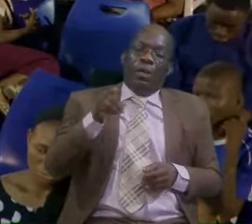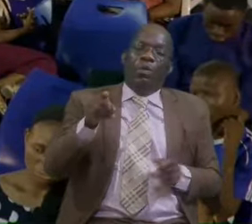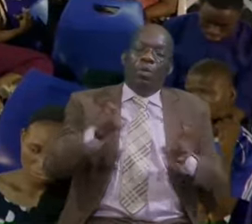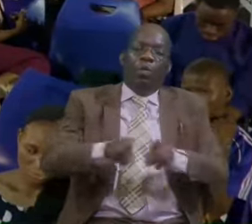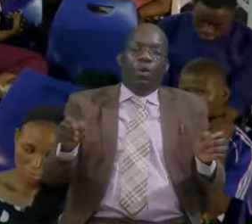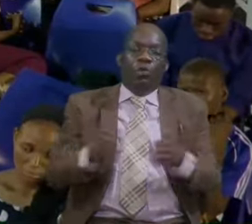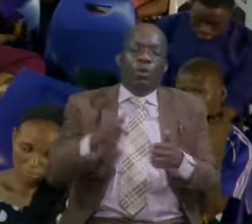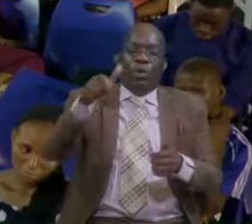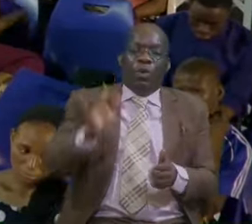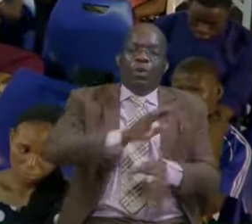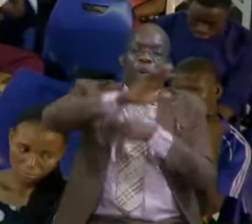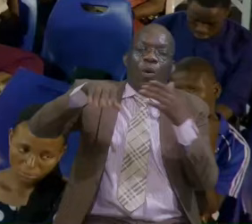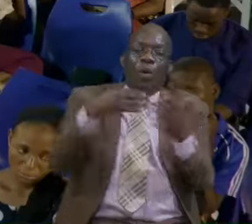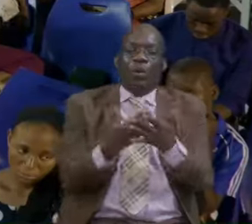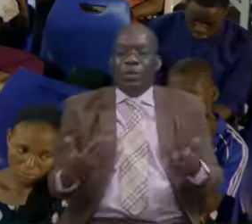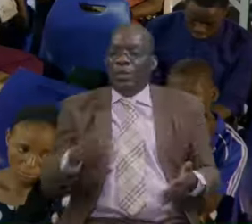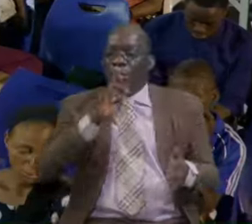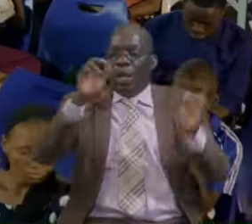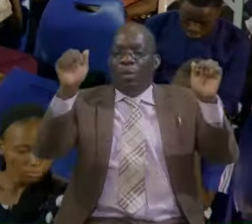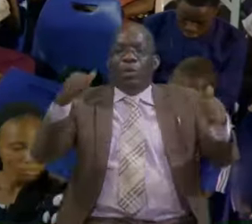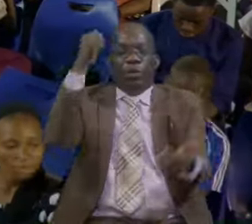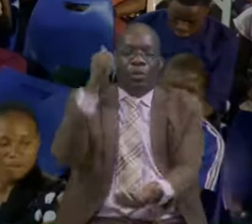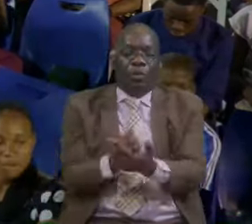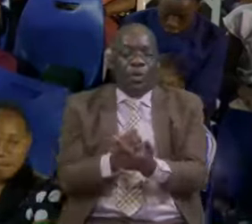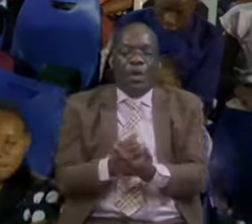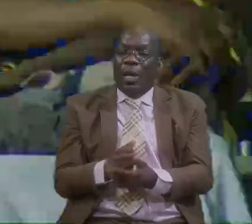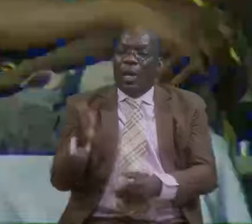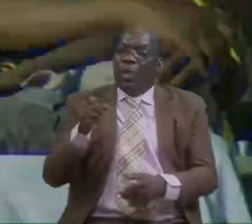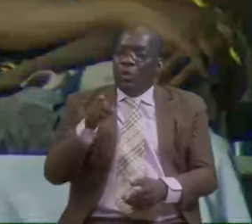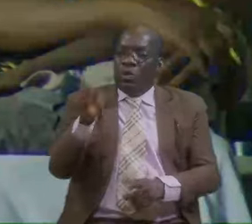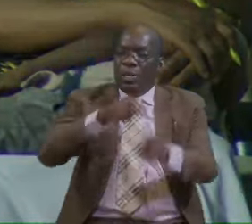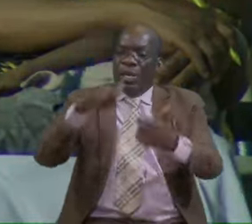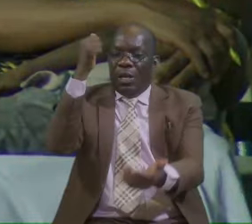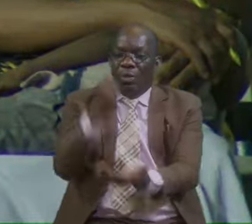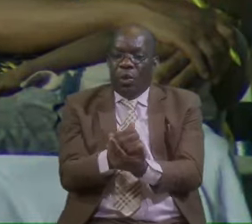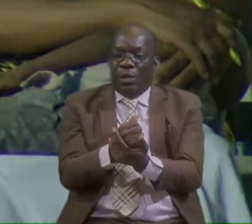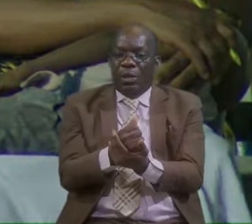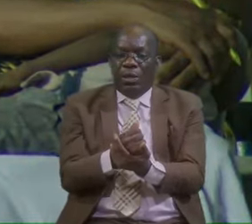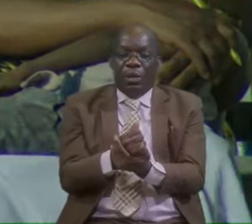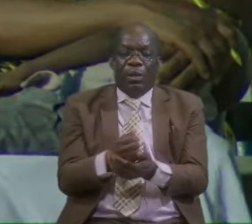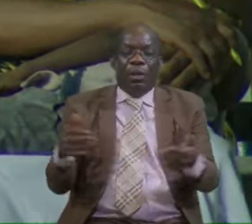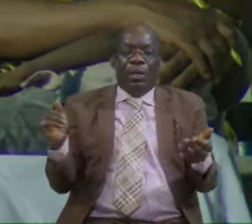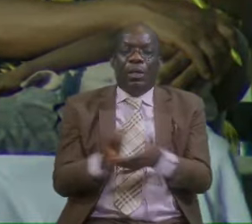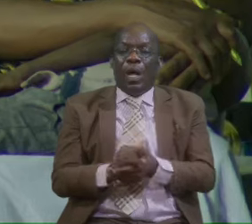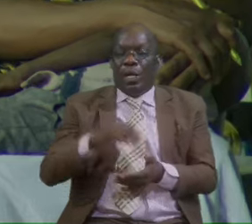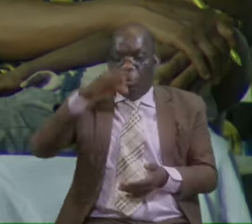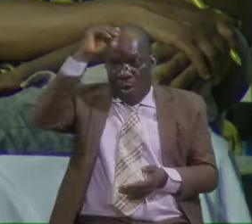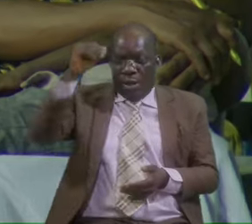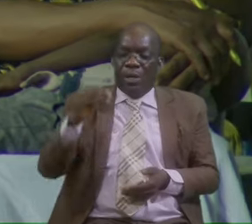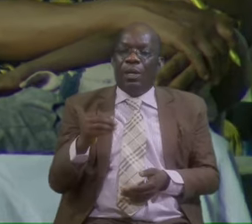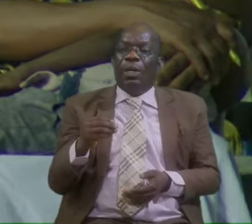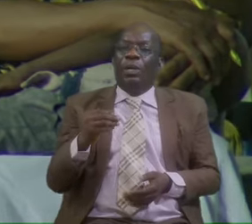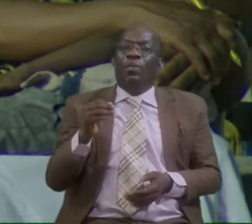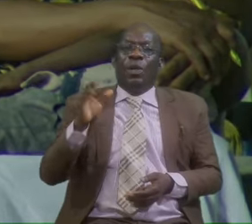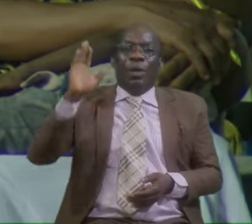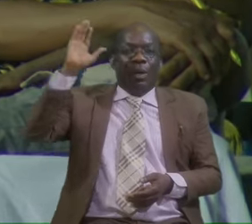are possible. You didn't say amen to that one. That man, lunatic.